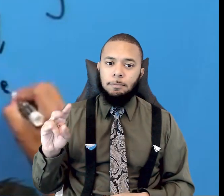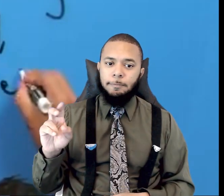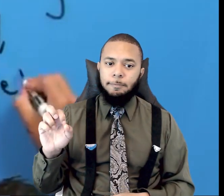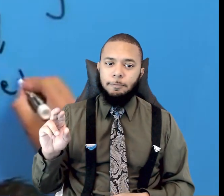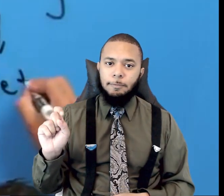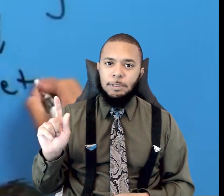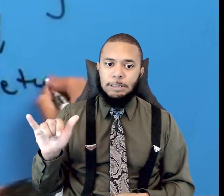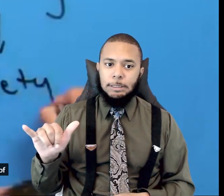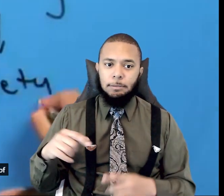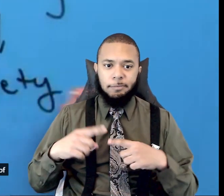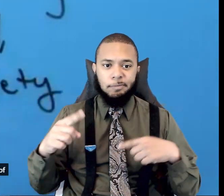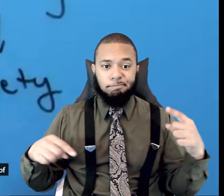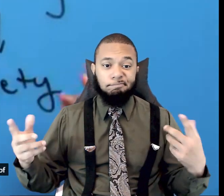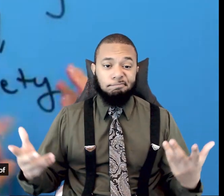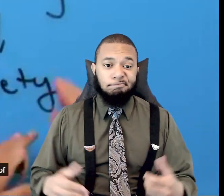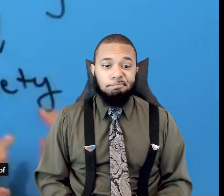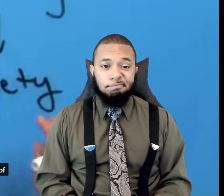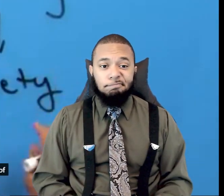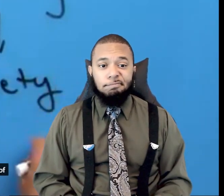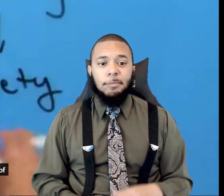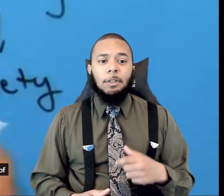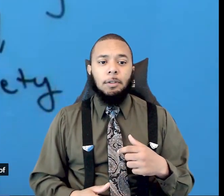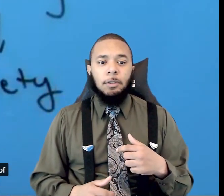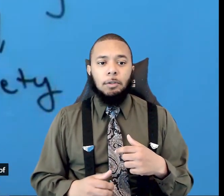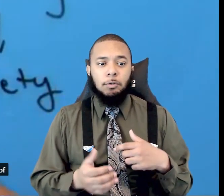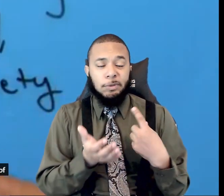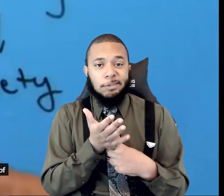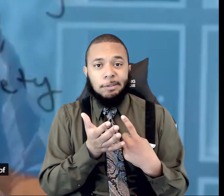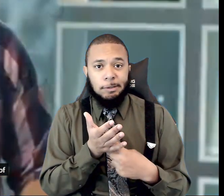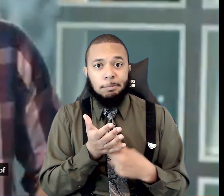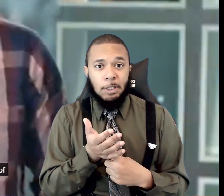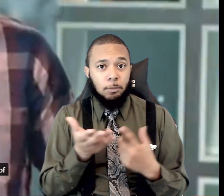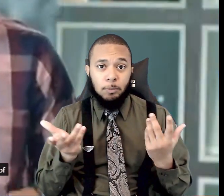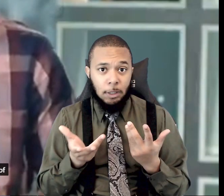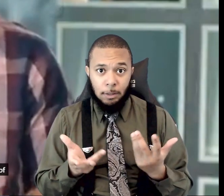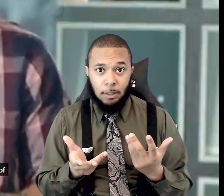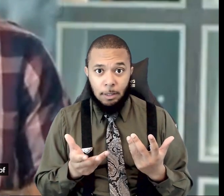variety. So we're talking about the variety of life